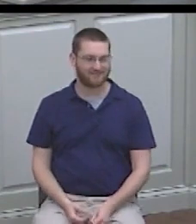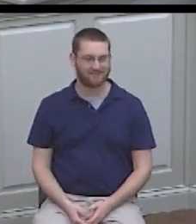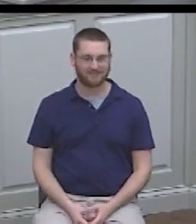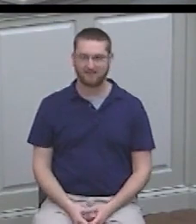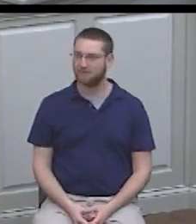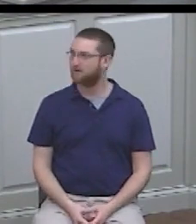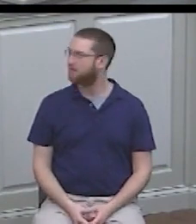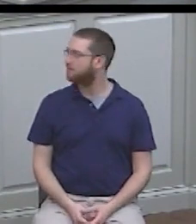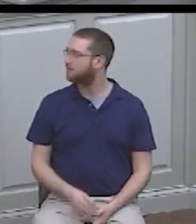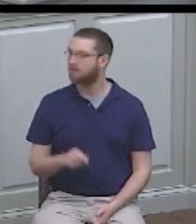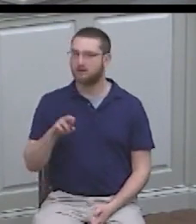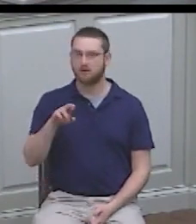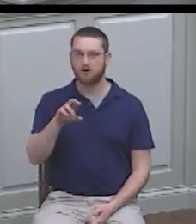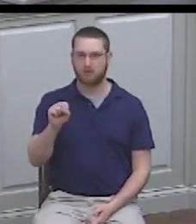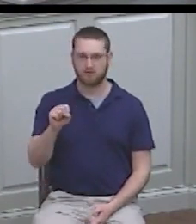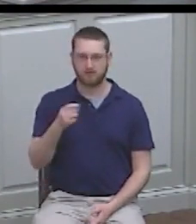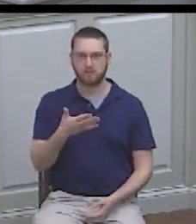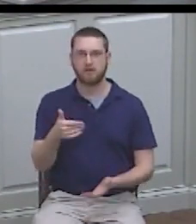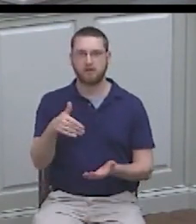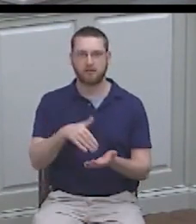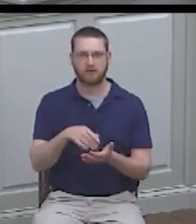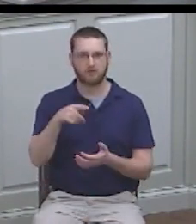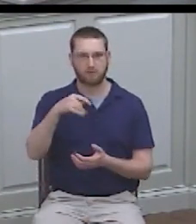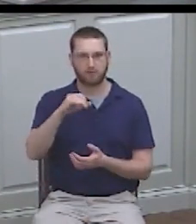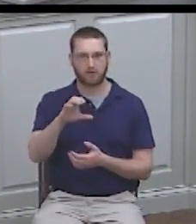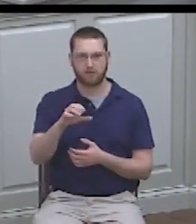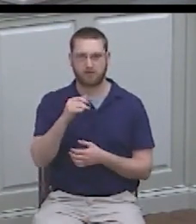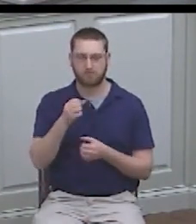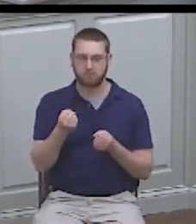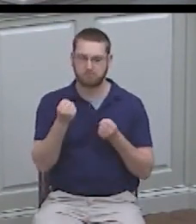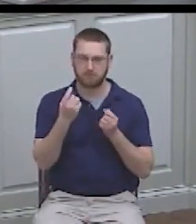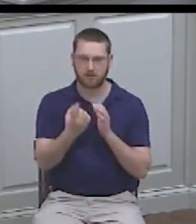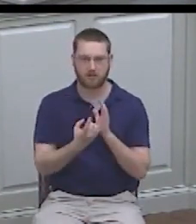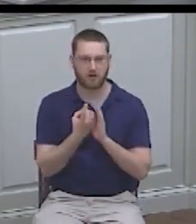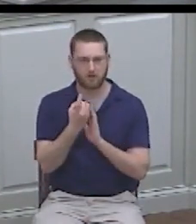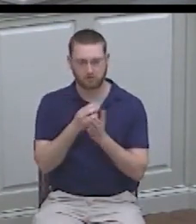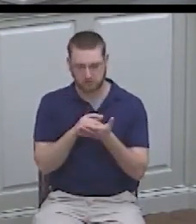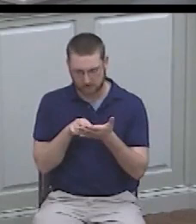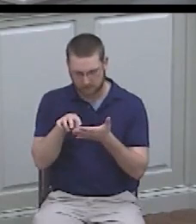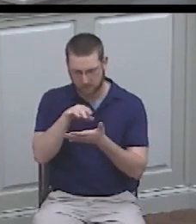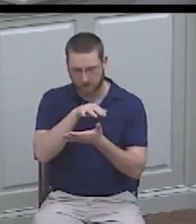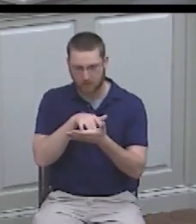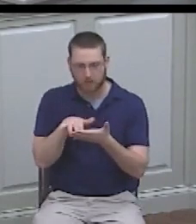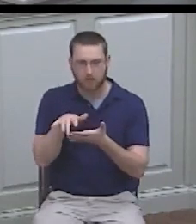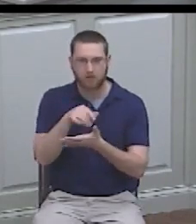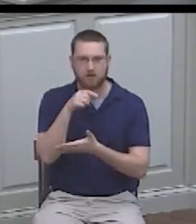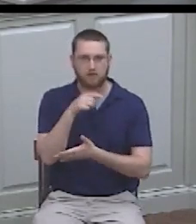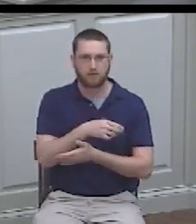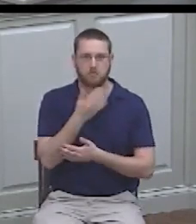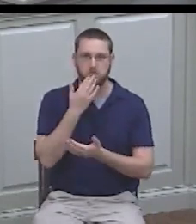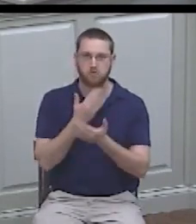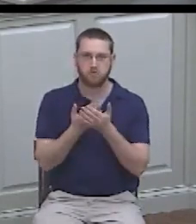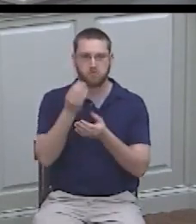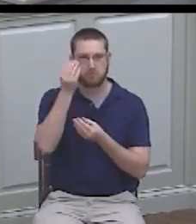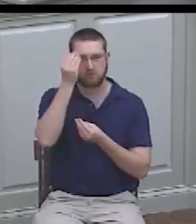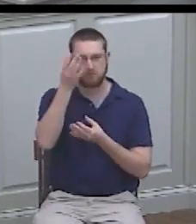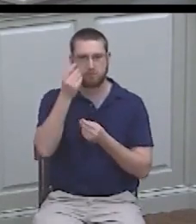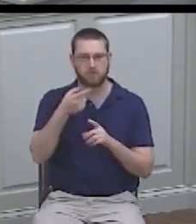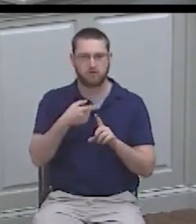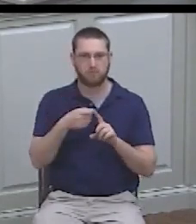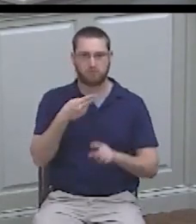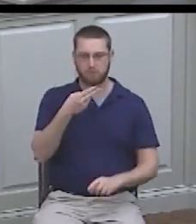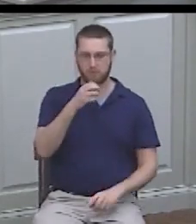and once again for the public, we've spent many hours looking at this and had a lot of good information given to us by Harshaw